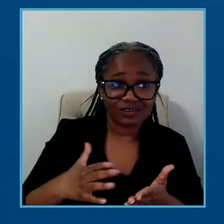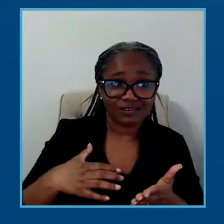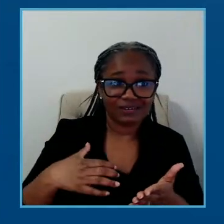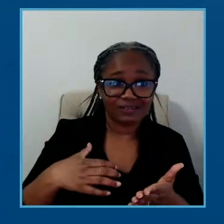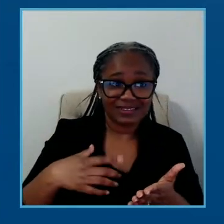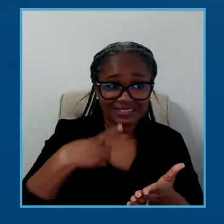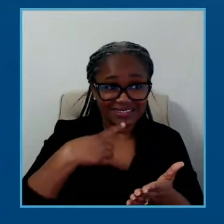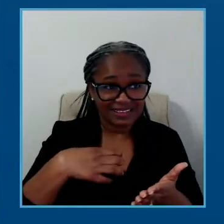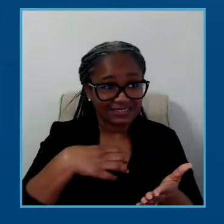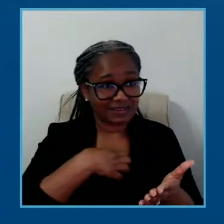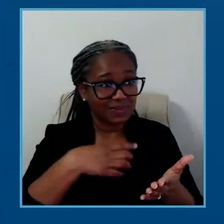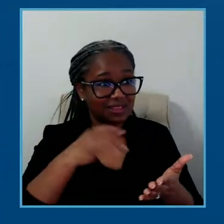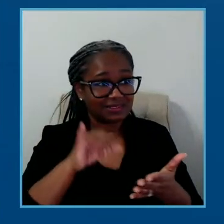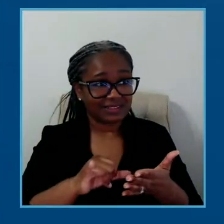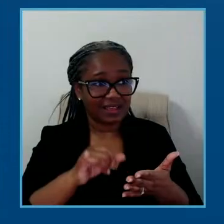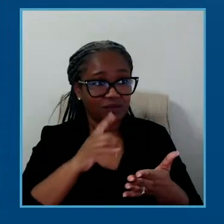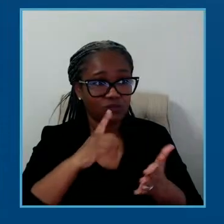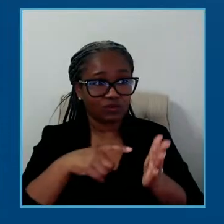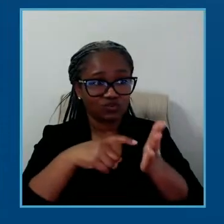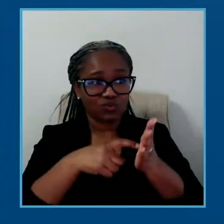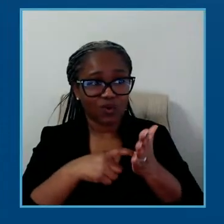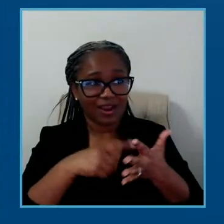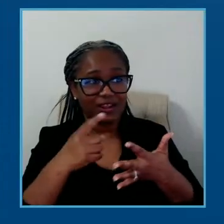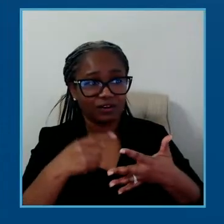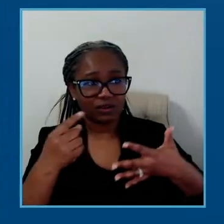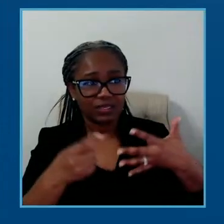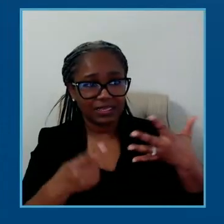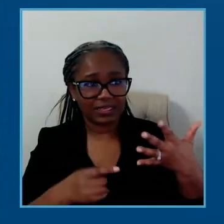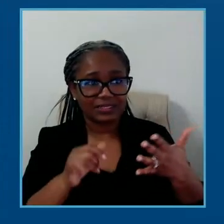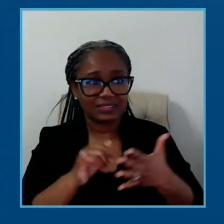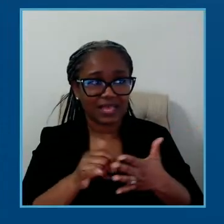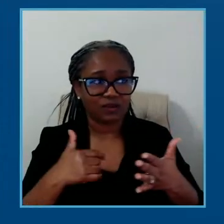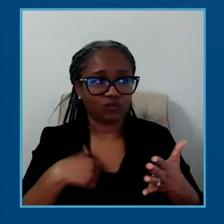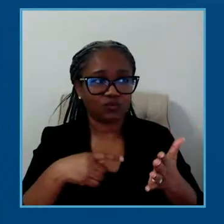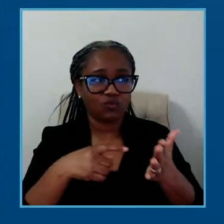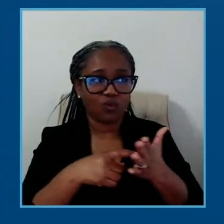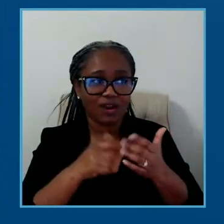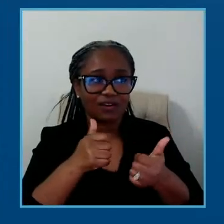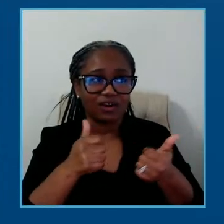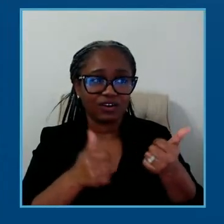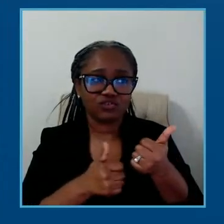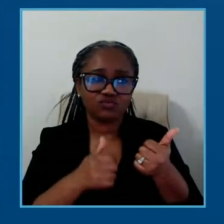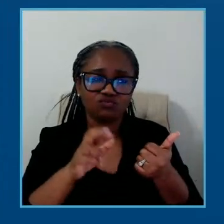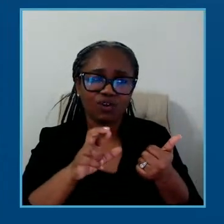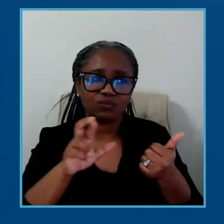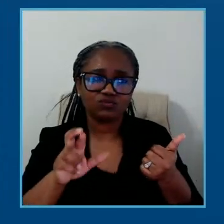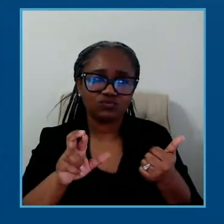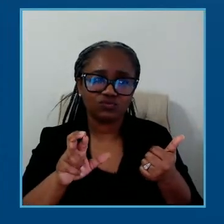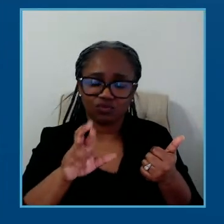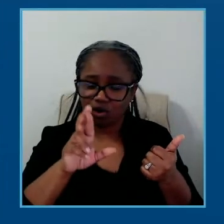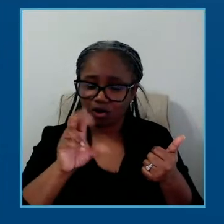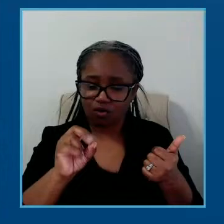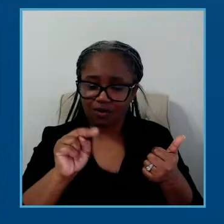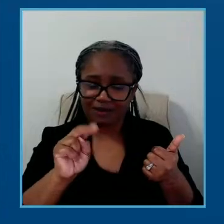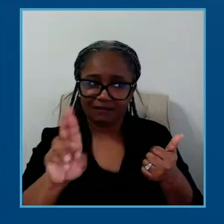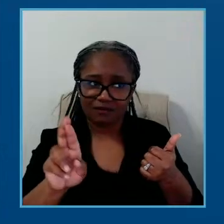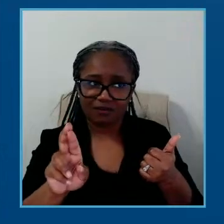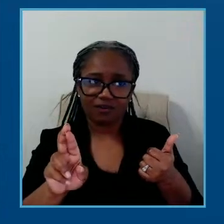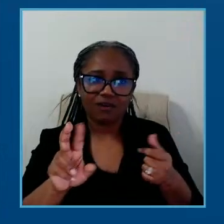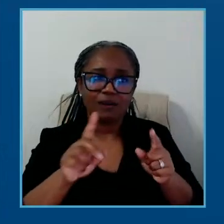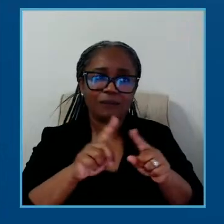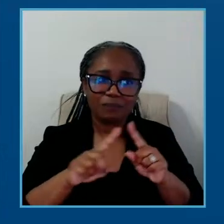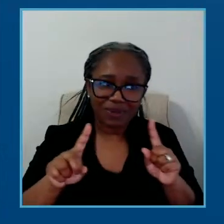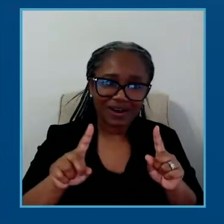elections. But the DNC's own rules of procedure explicitly state that that